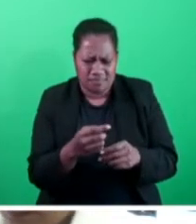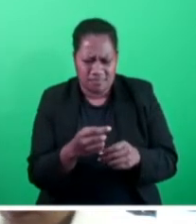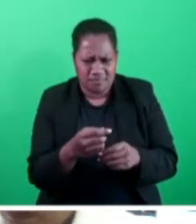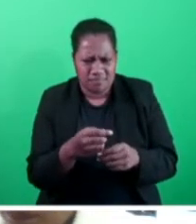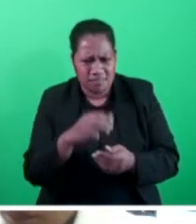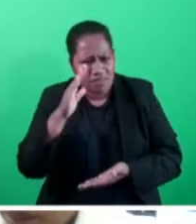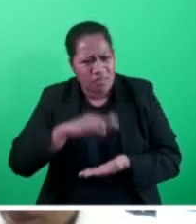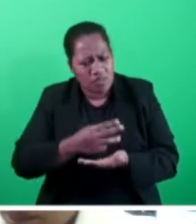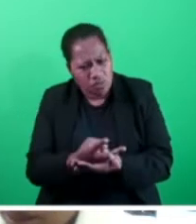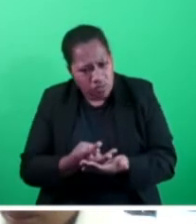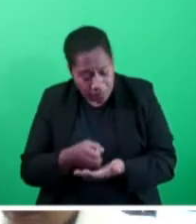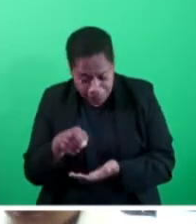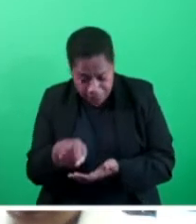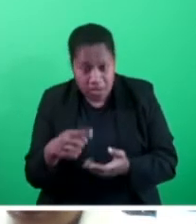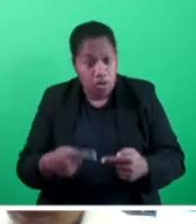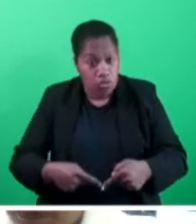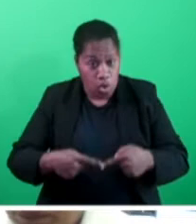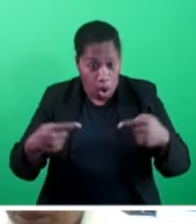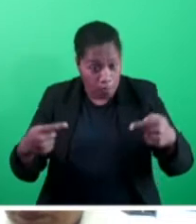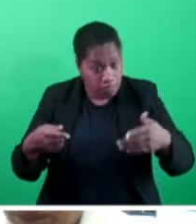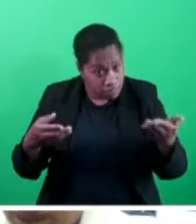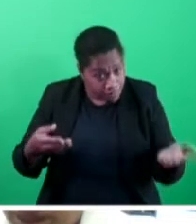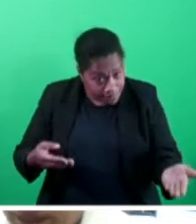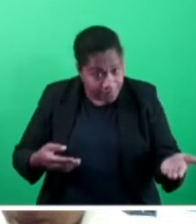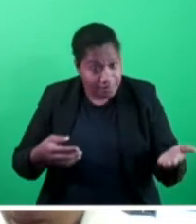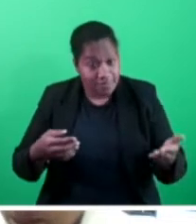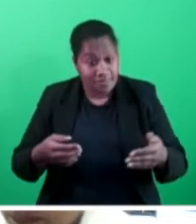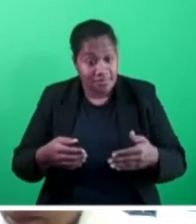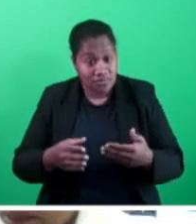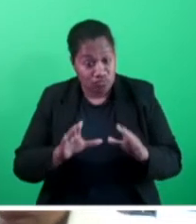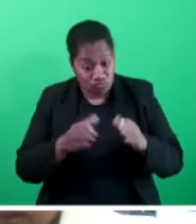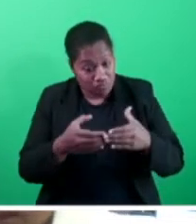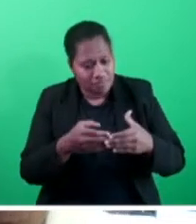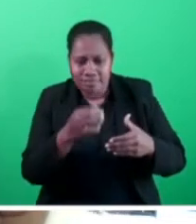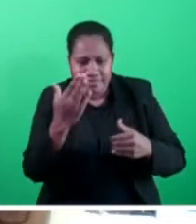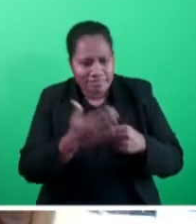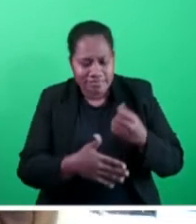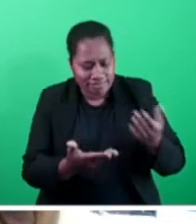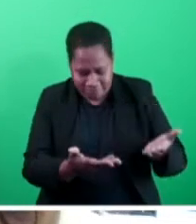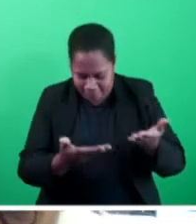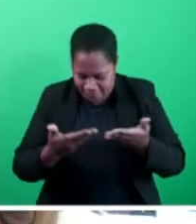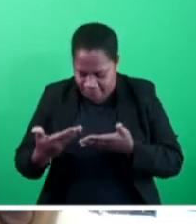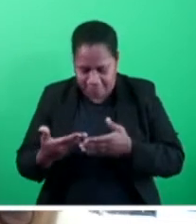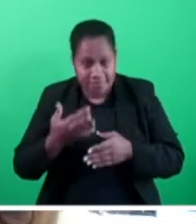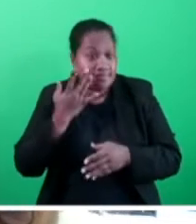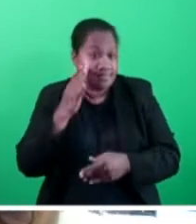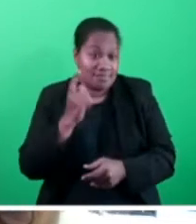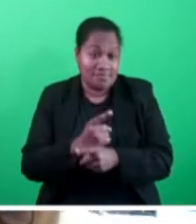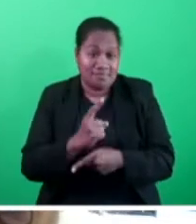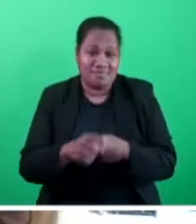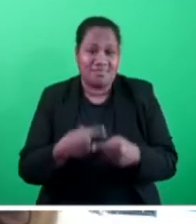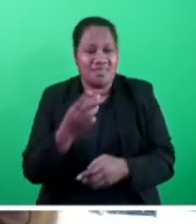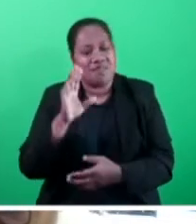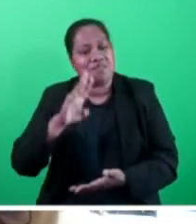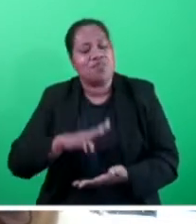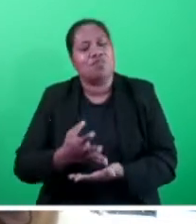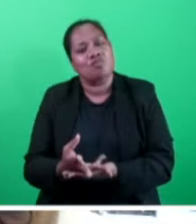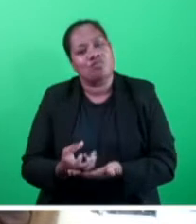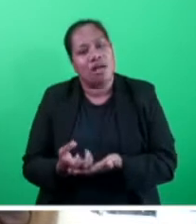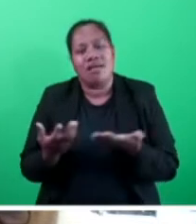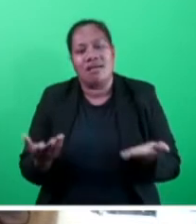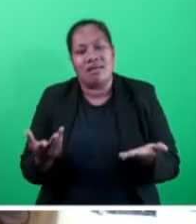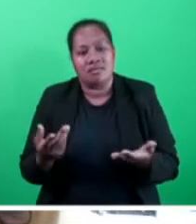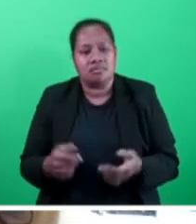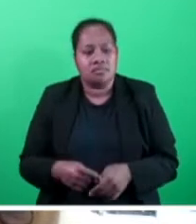is what the opposition parties do not bring into their calculation when it comes to the minimum wage. We must